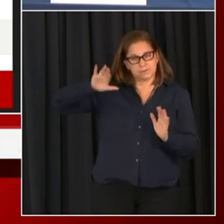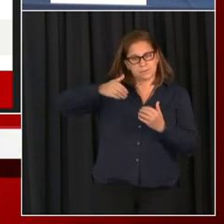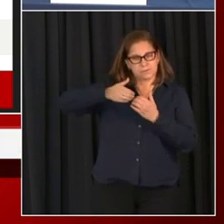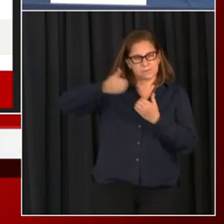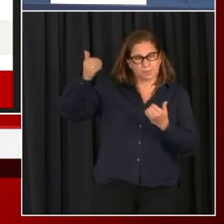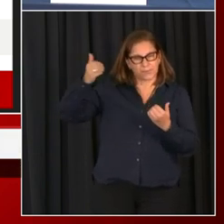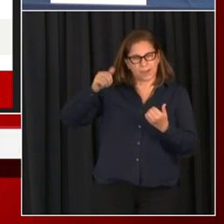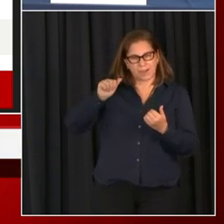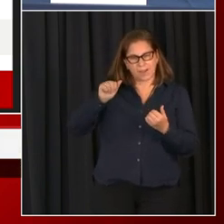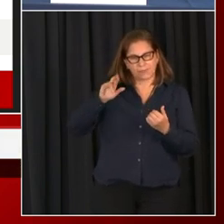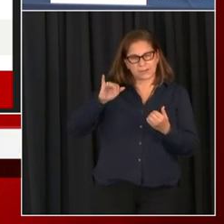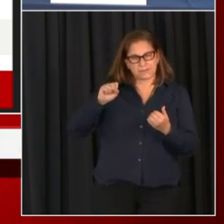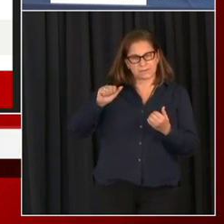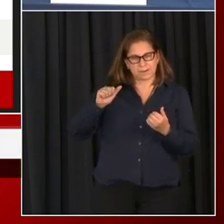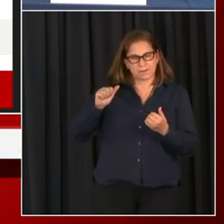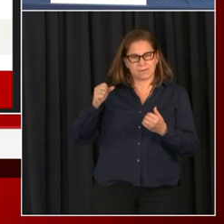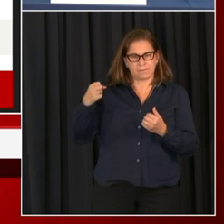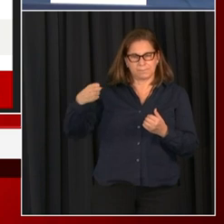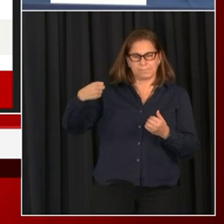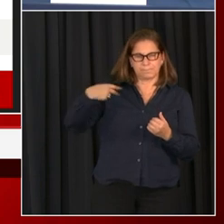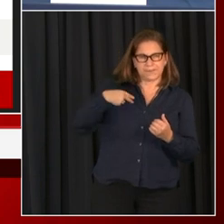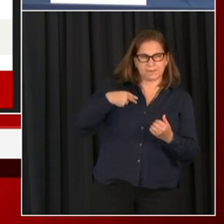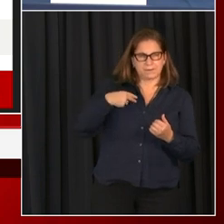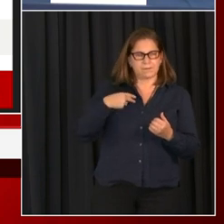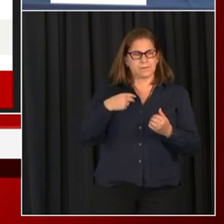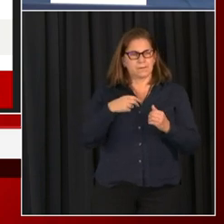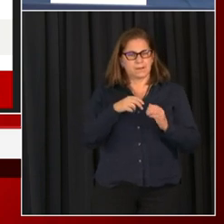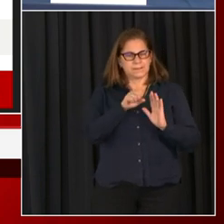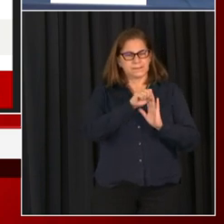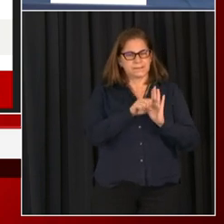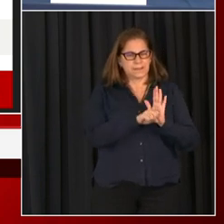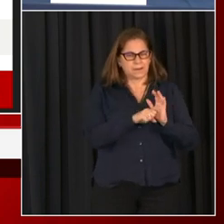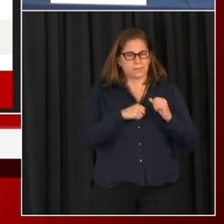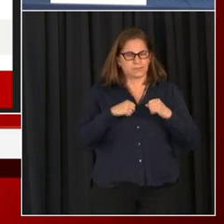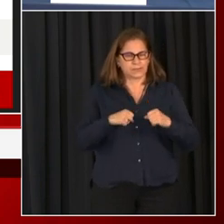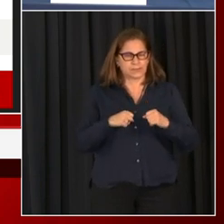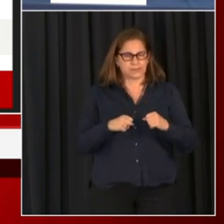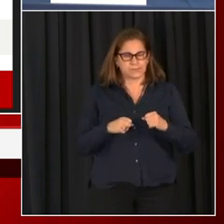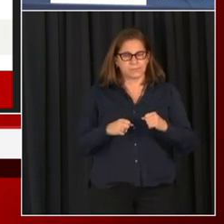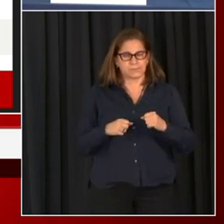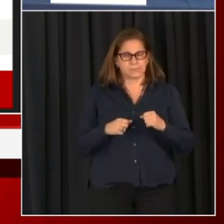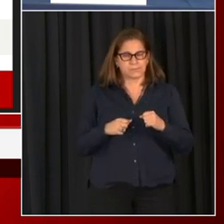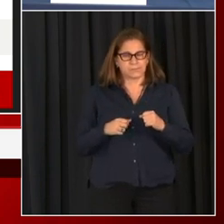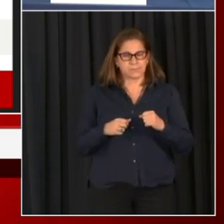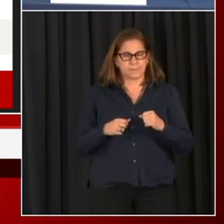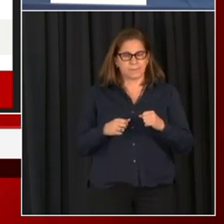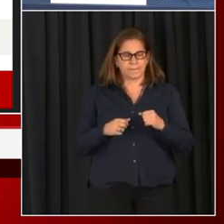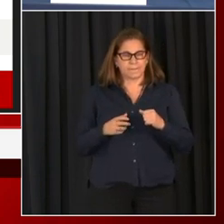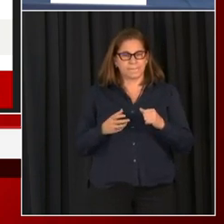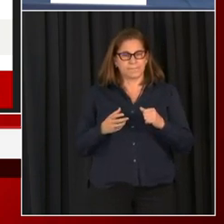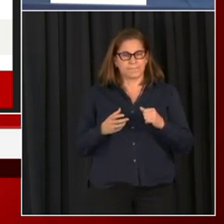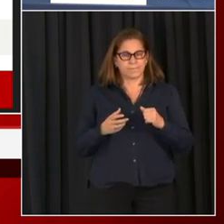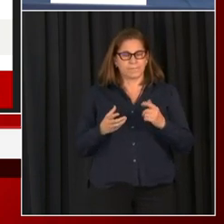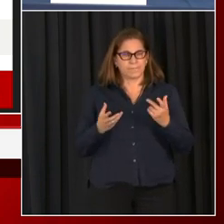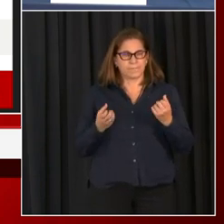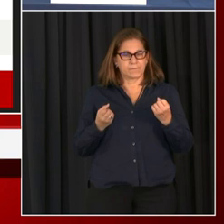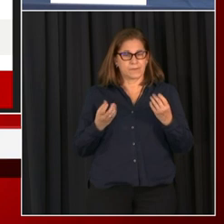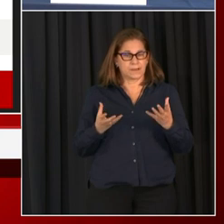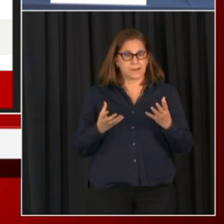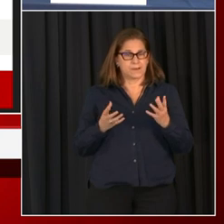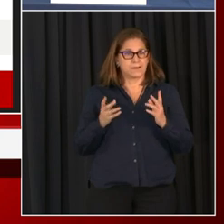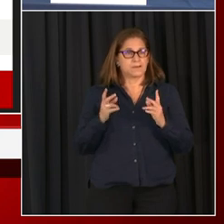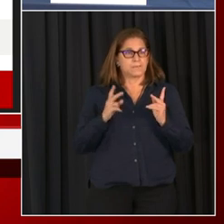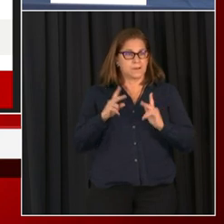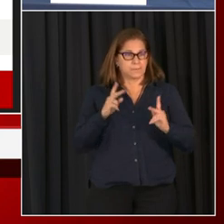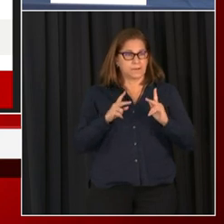supersedes state protections. So about half of job-based coverage, it would not be protected. In